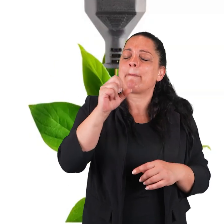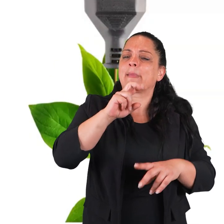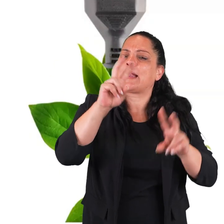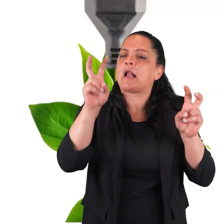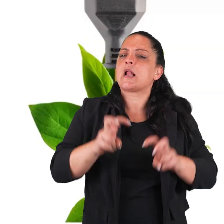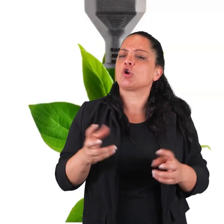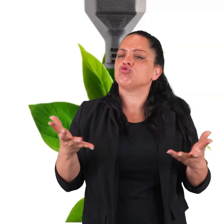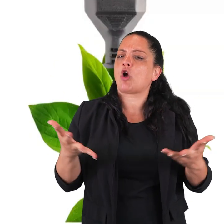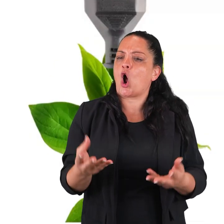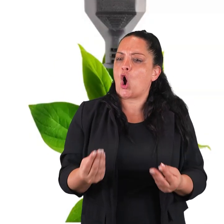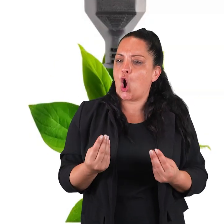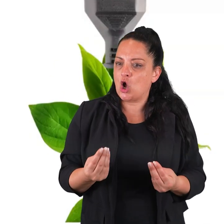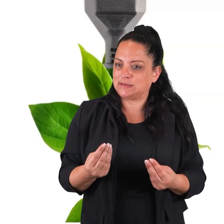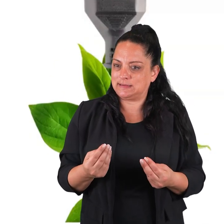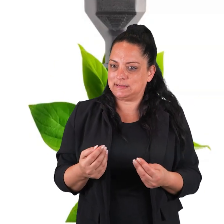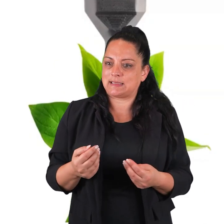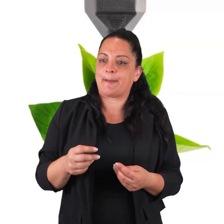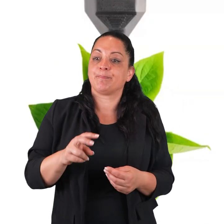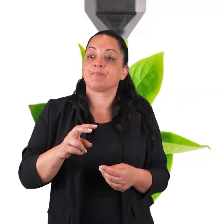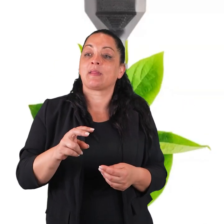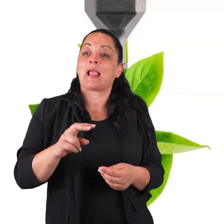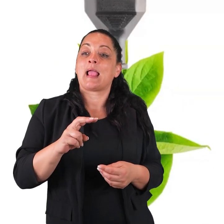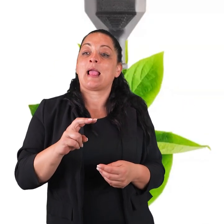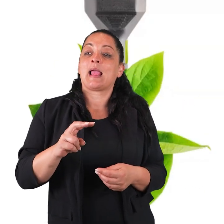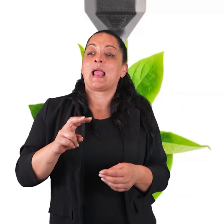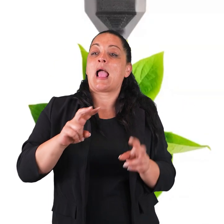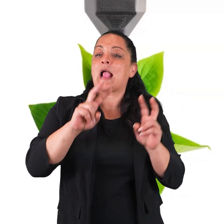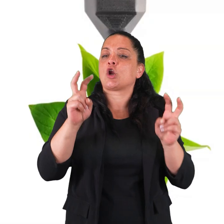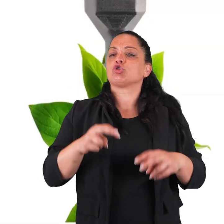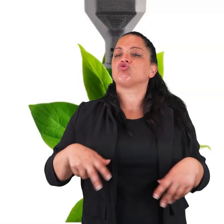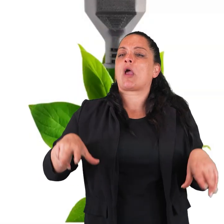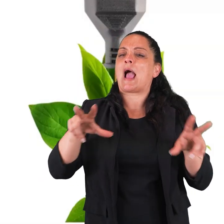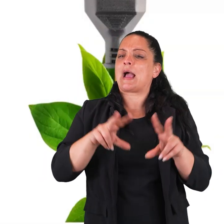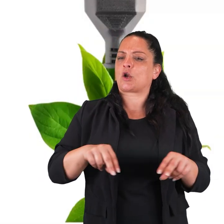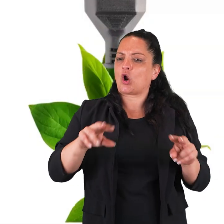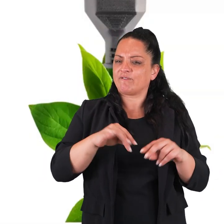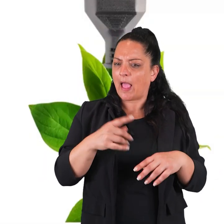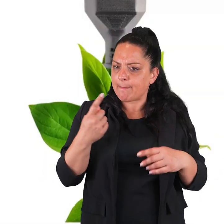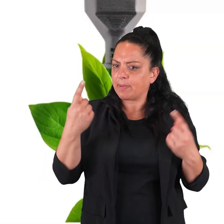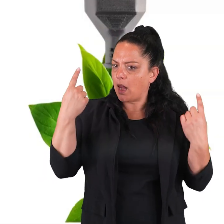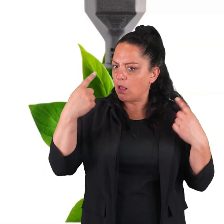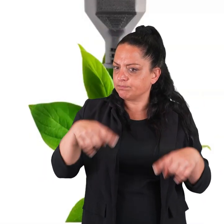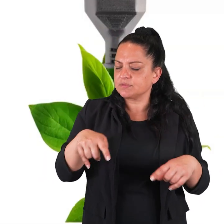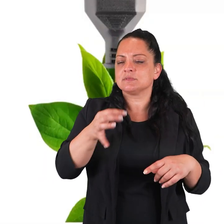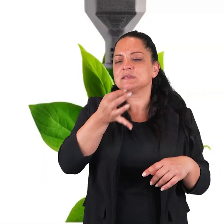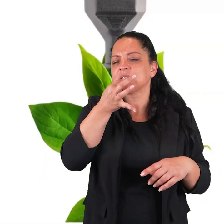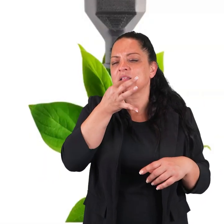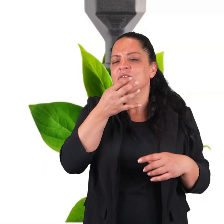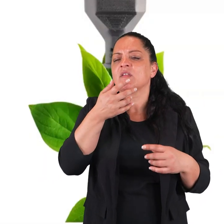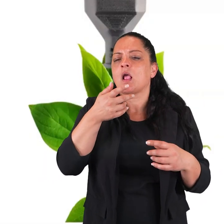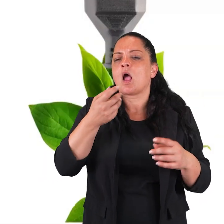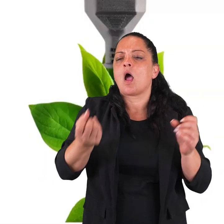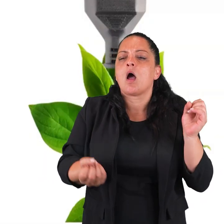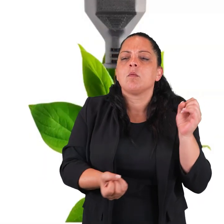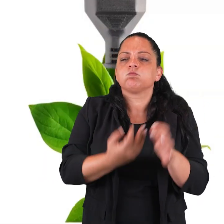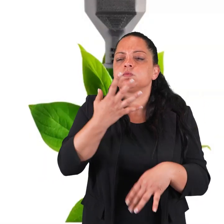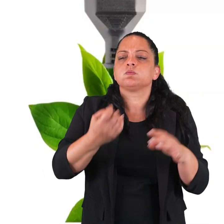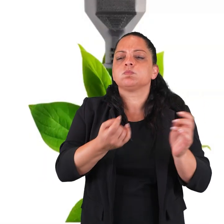sources. So renewable energies are those that regenerate naturally and never run